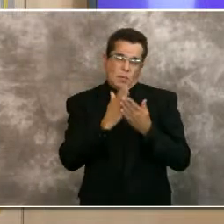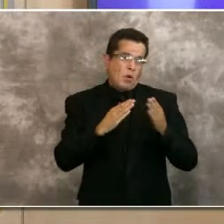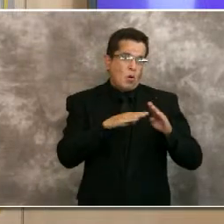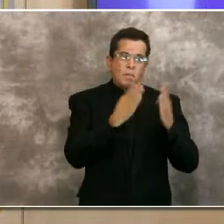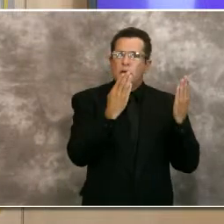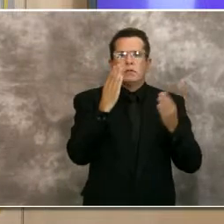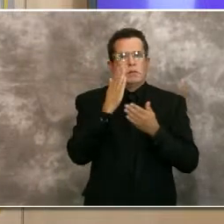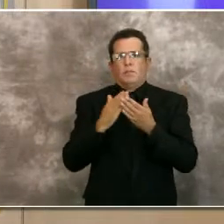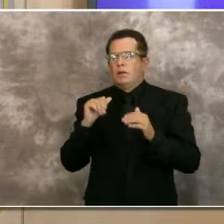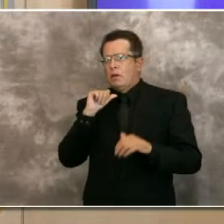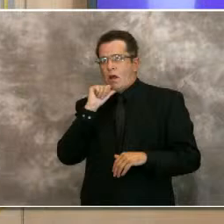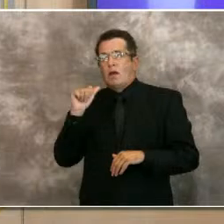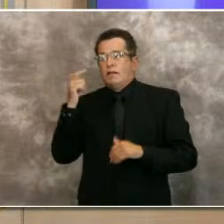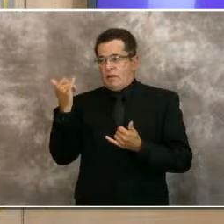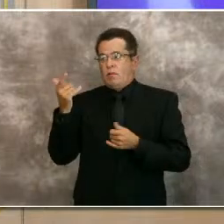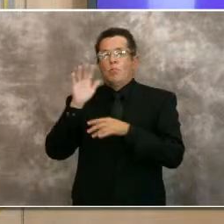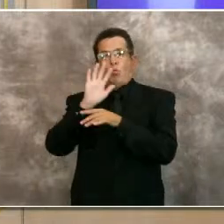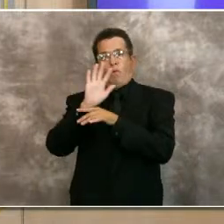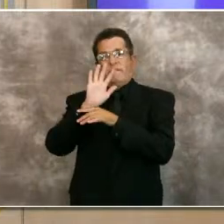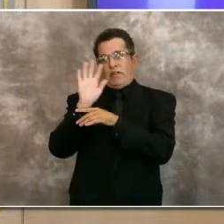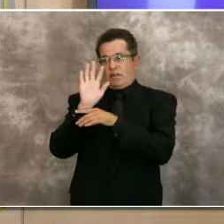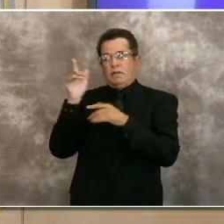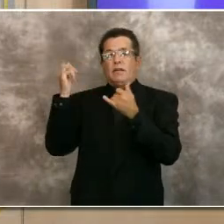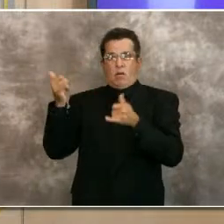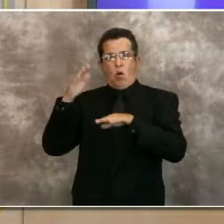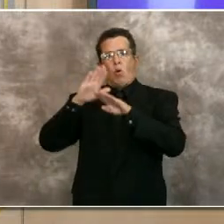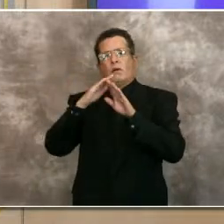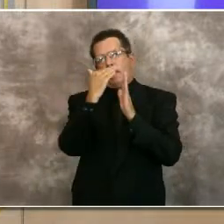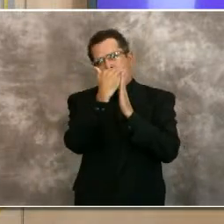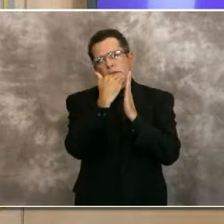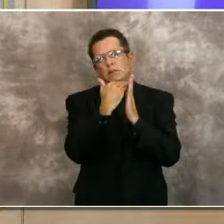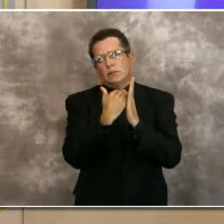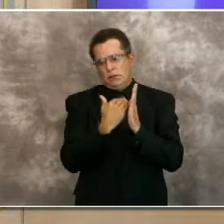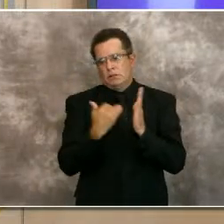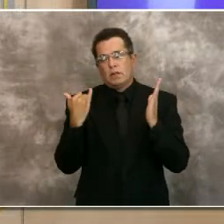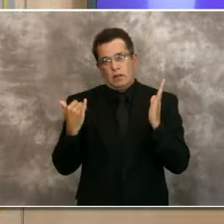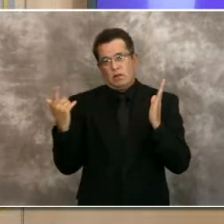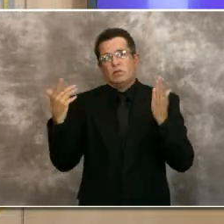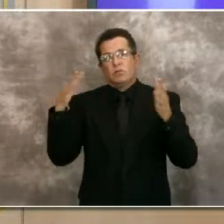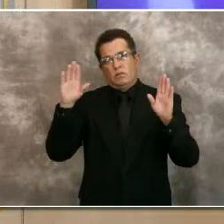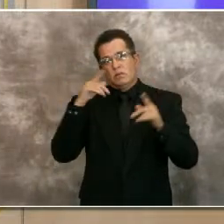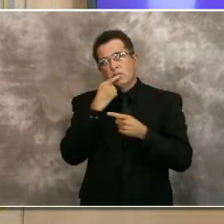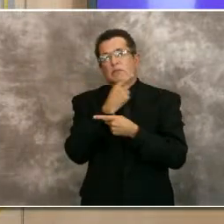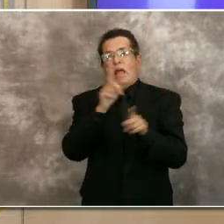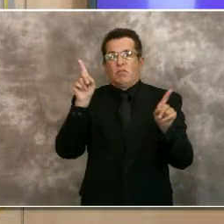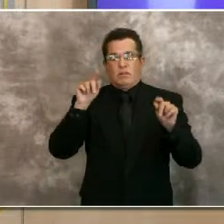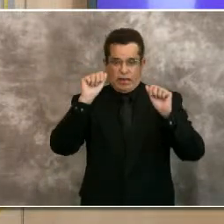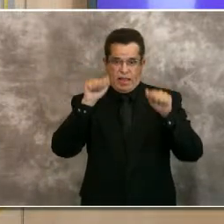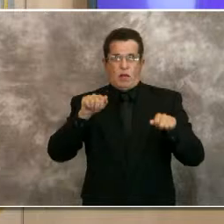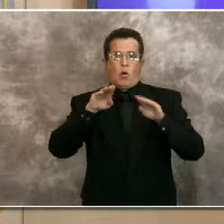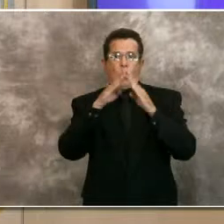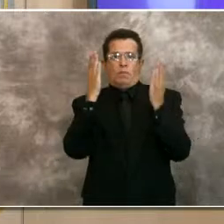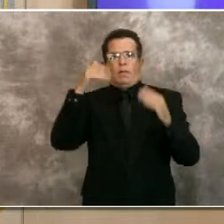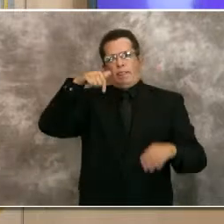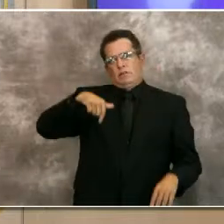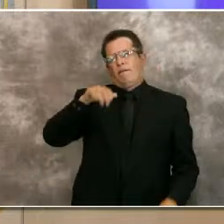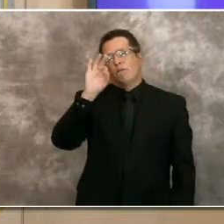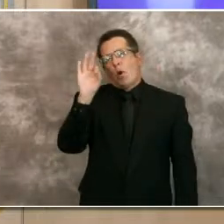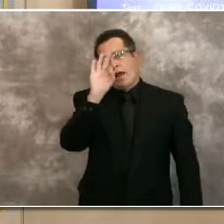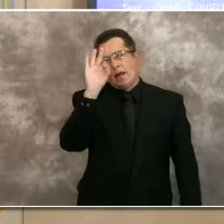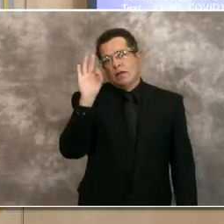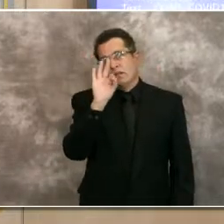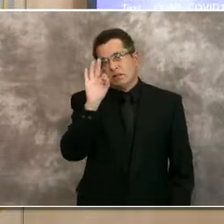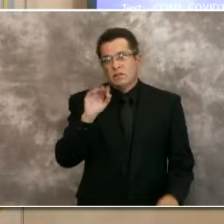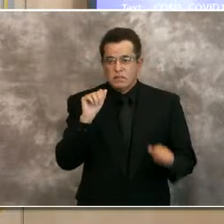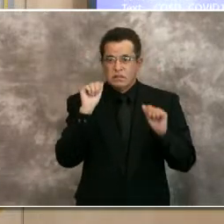Movie theaters are joining the list of businesses and activities that we already have announced can reopen on Friday.